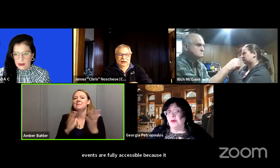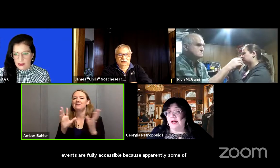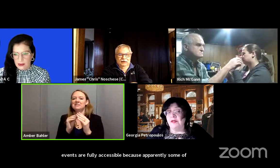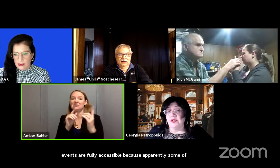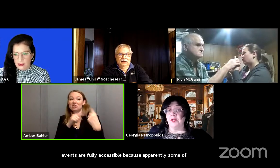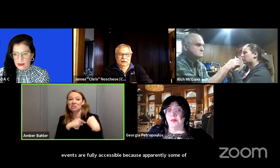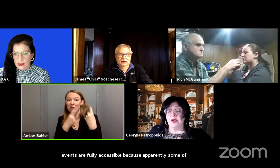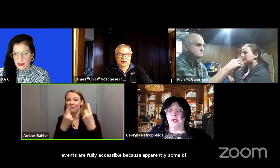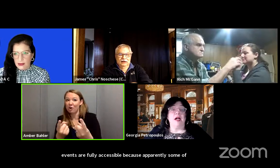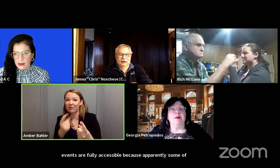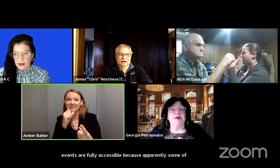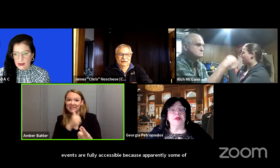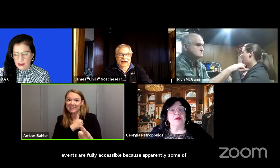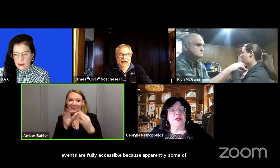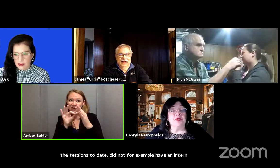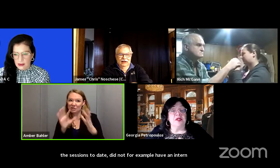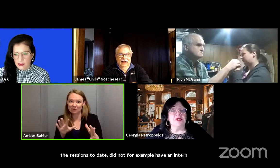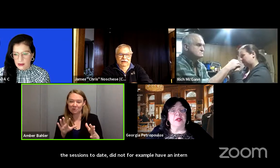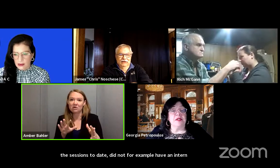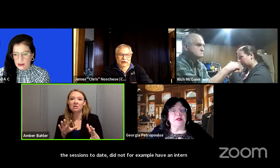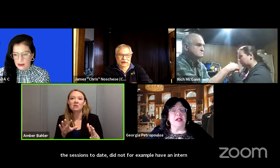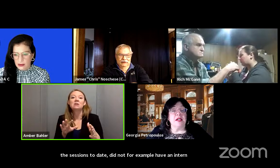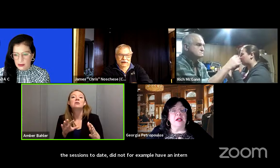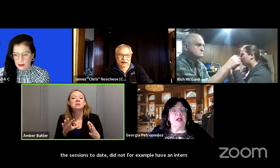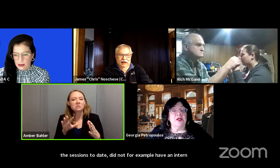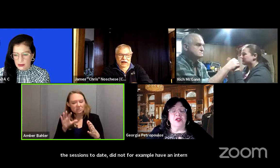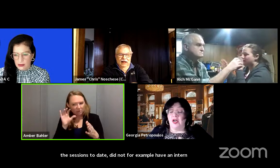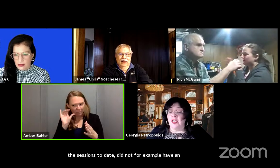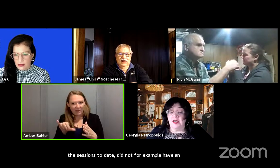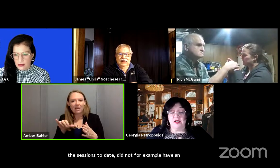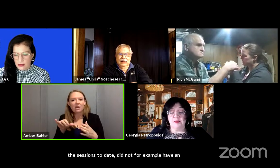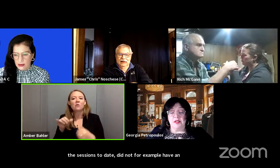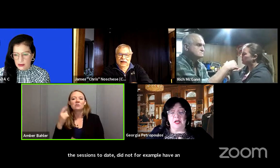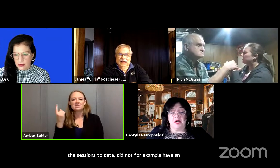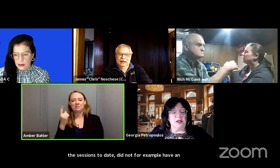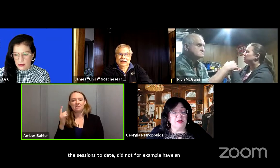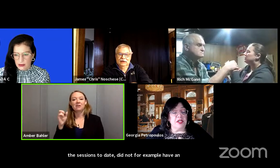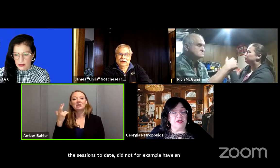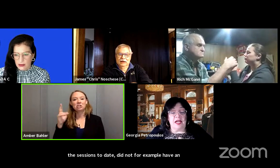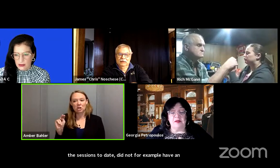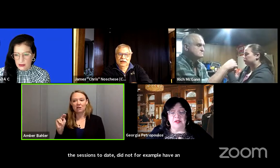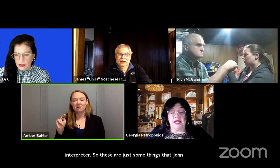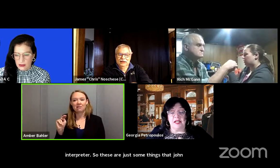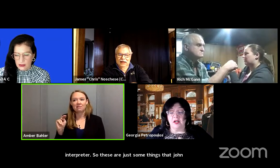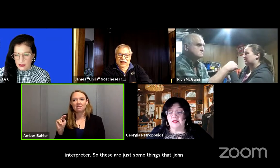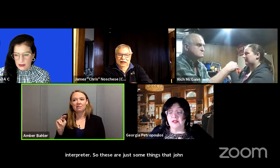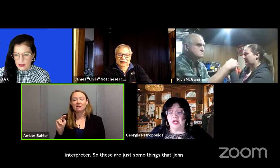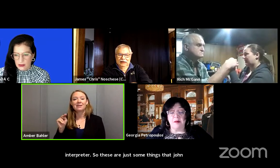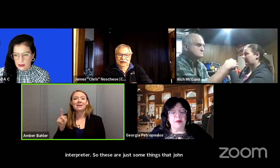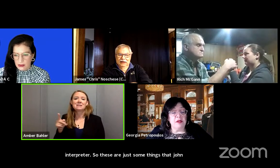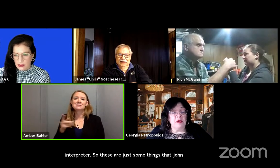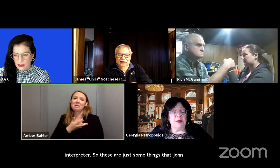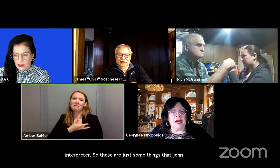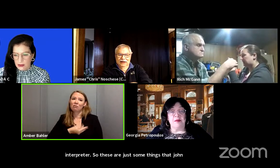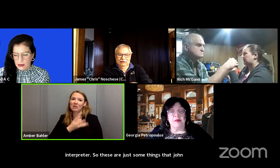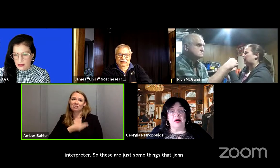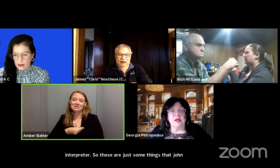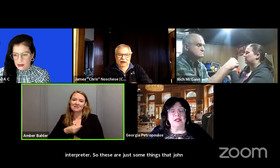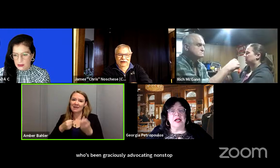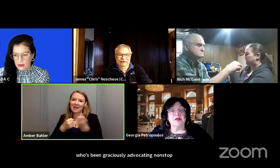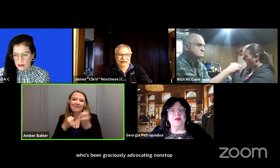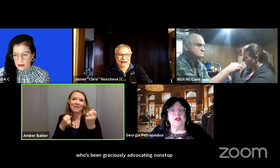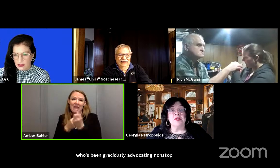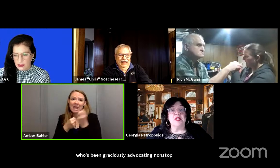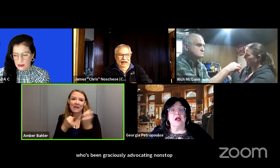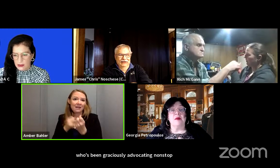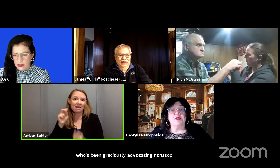not, for example, have an interpreter. So these are just some things that John, who's been graciously advocating nonstop on behalf of